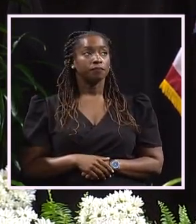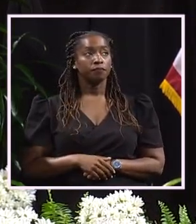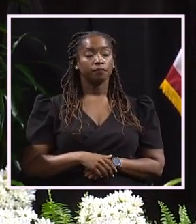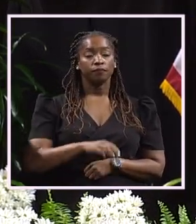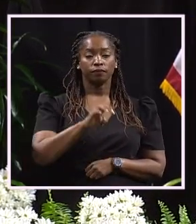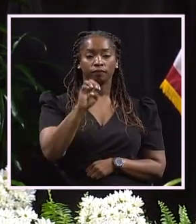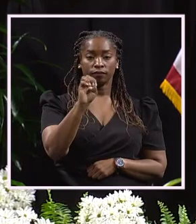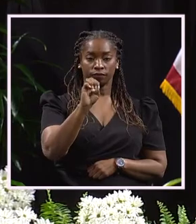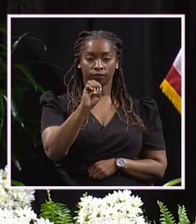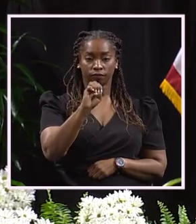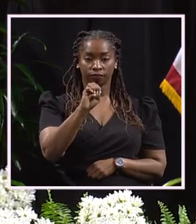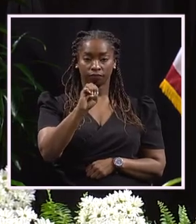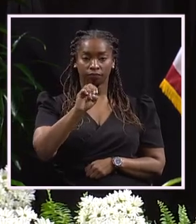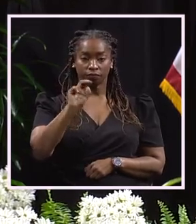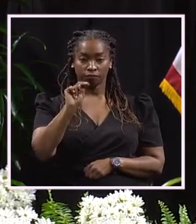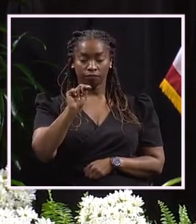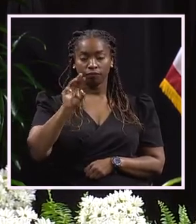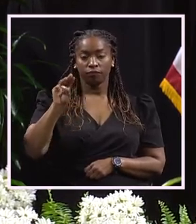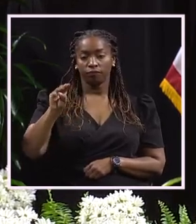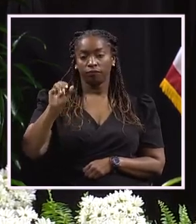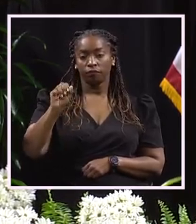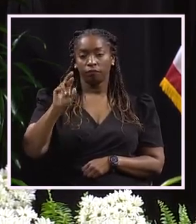Erica M. Martinez,